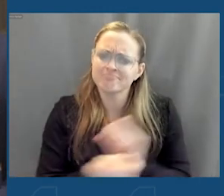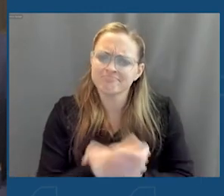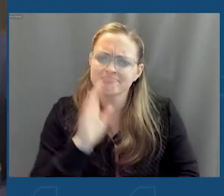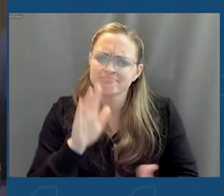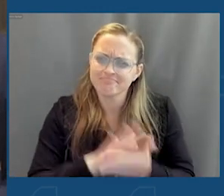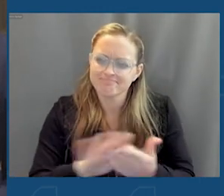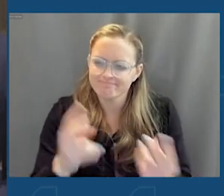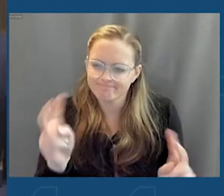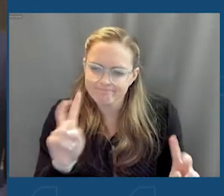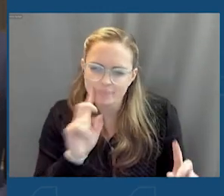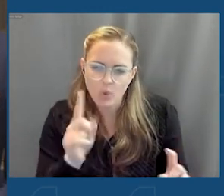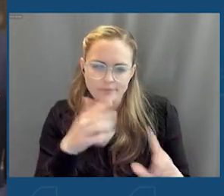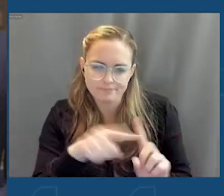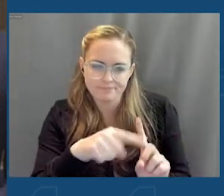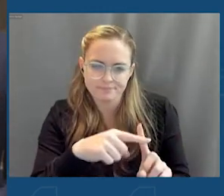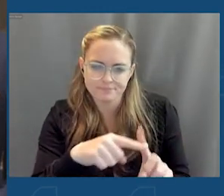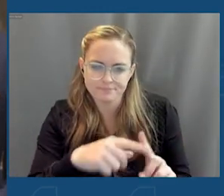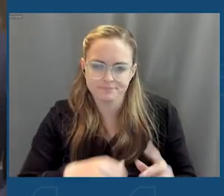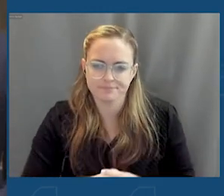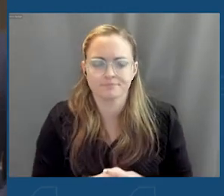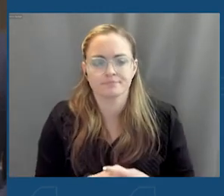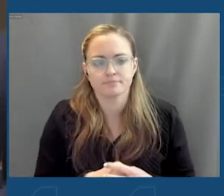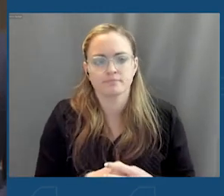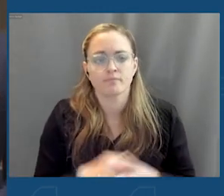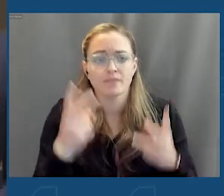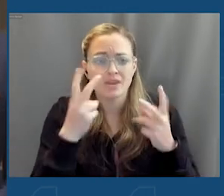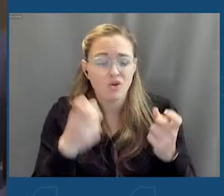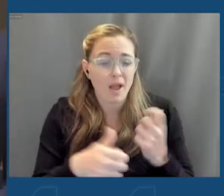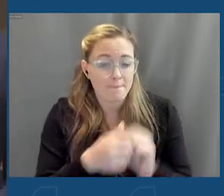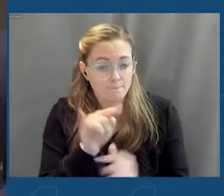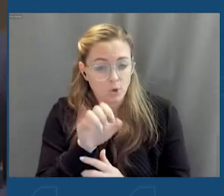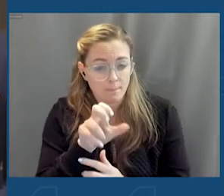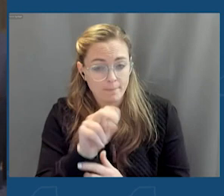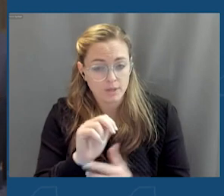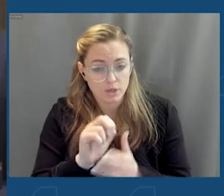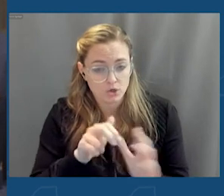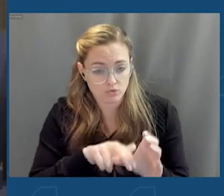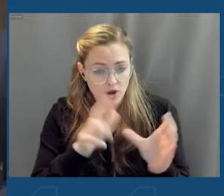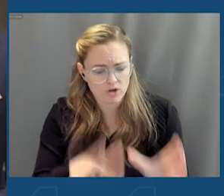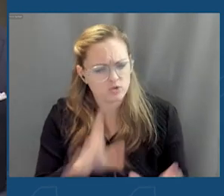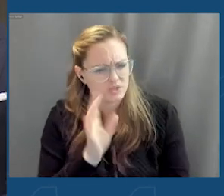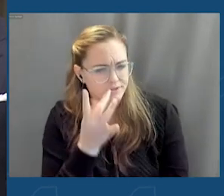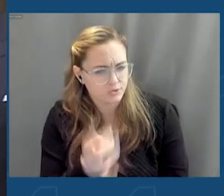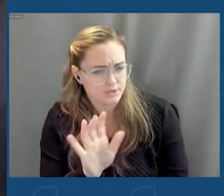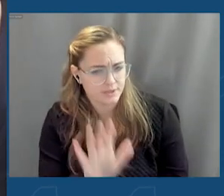16%, as I said, but also the crimes per million riders. This is what's interesting.